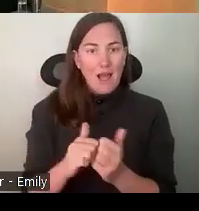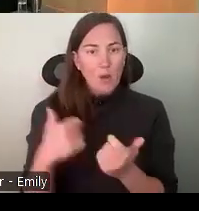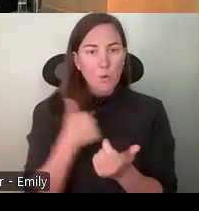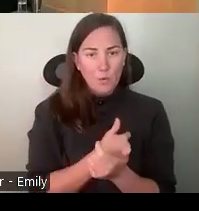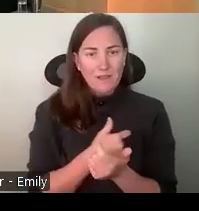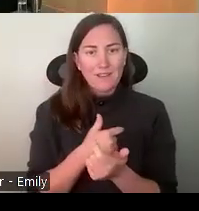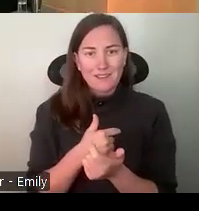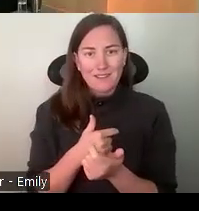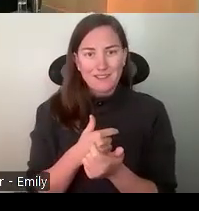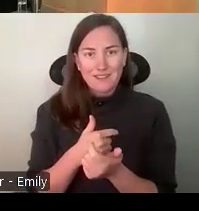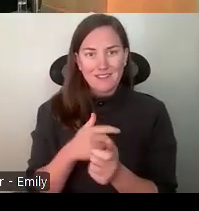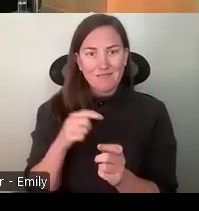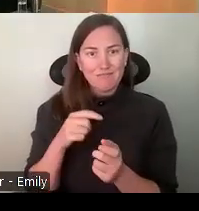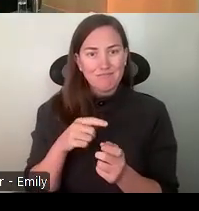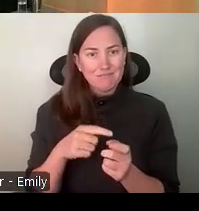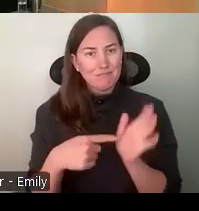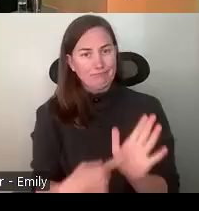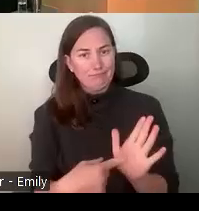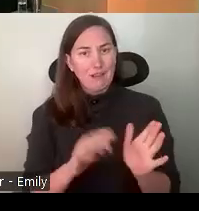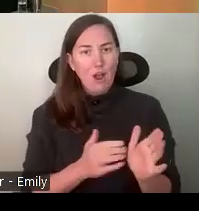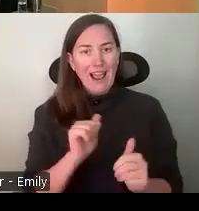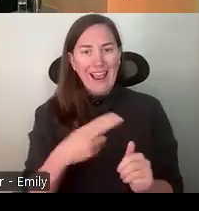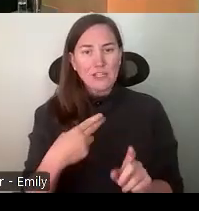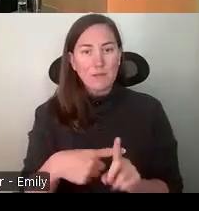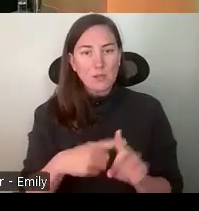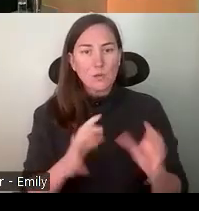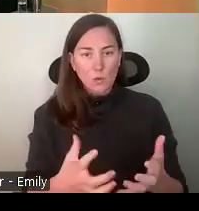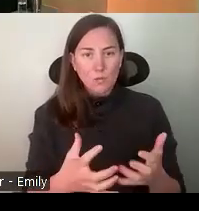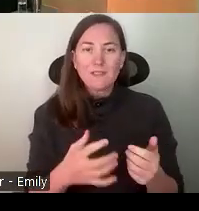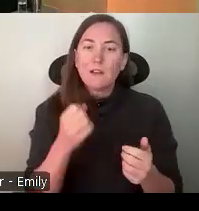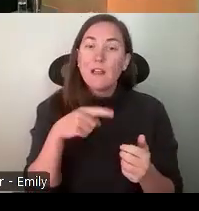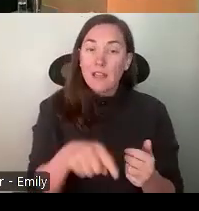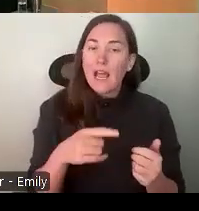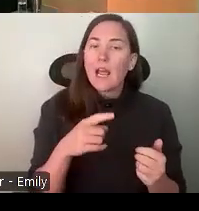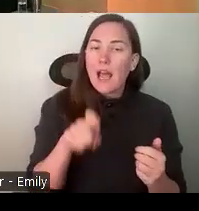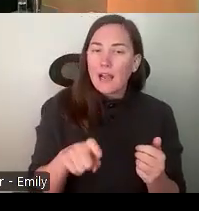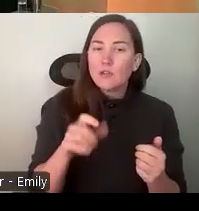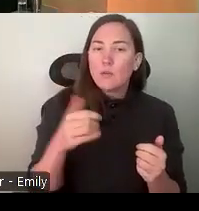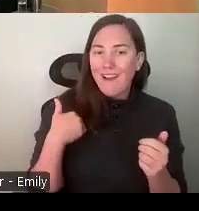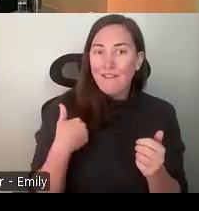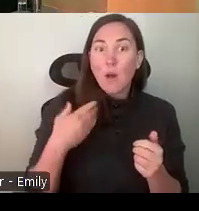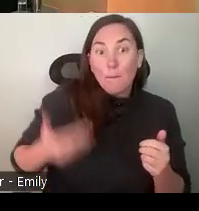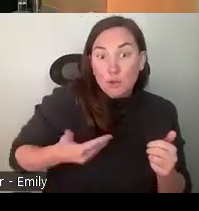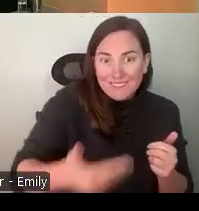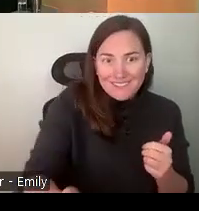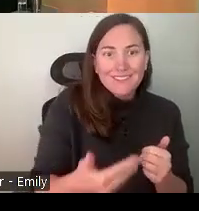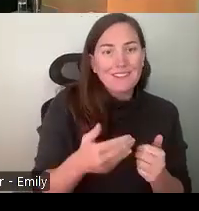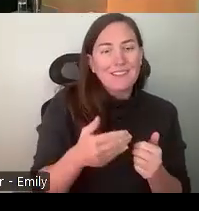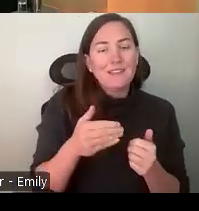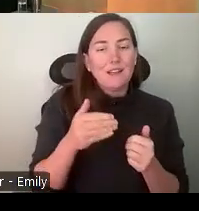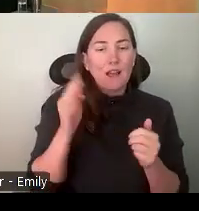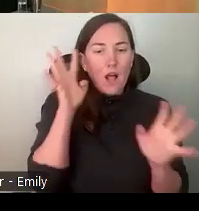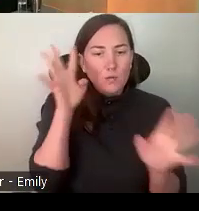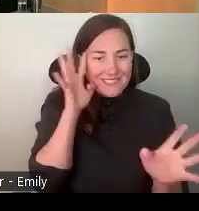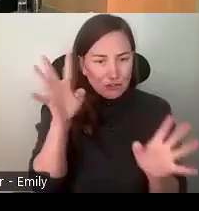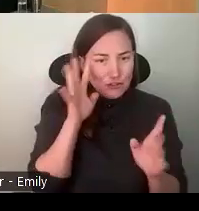group, our AH plus group. We're requiring that individuals are having these persistent regular hallucinations. So it makes sense that they would all be